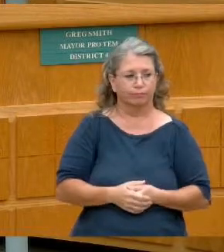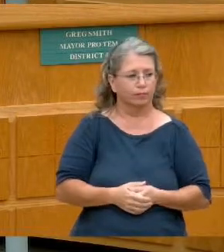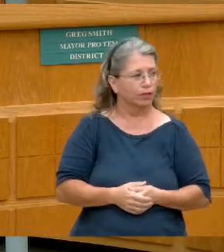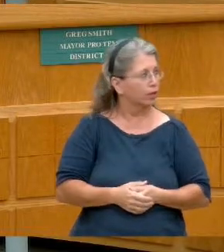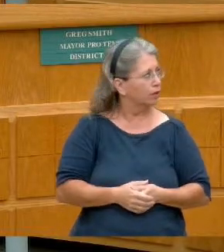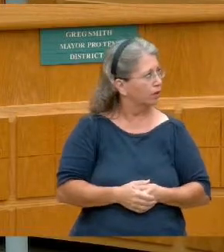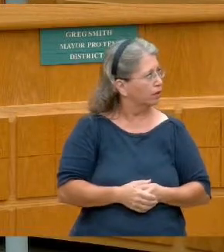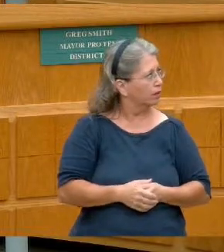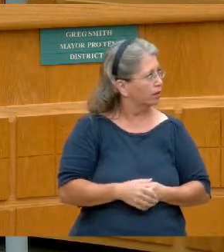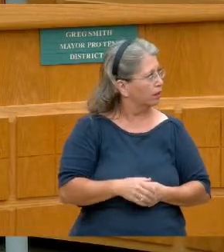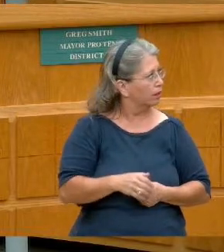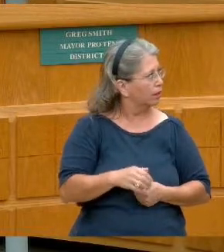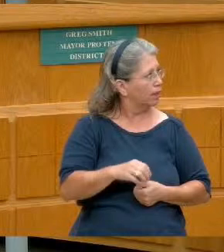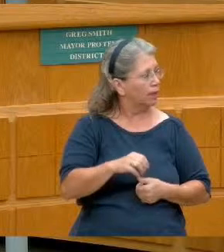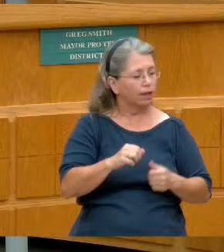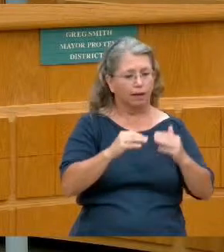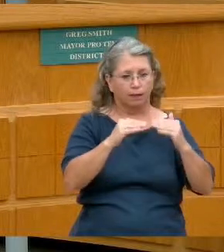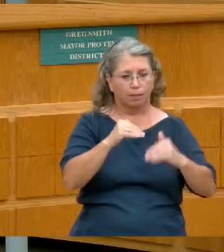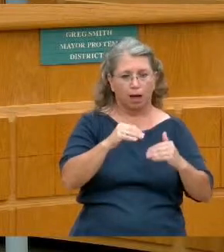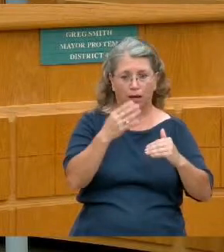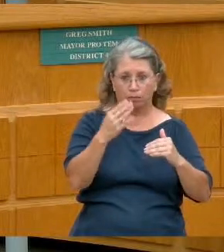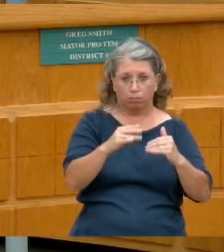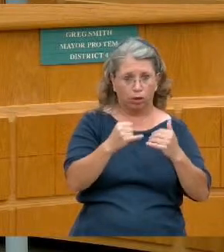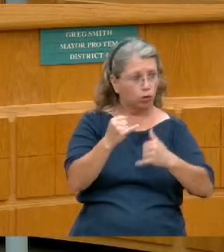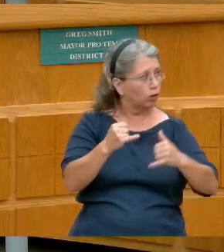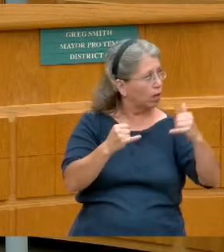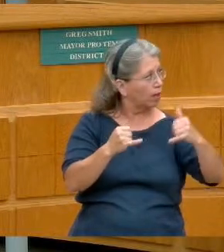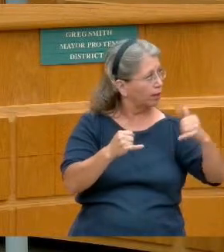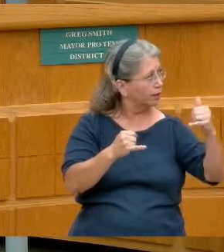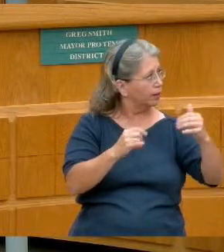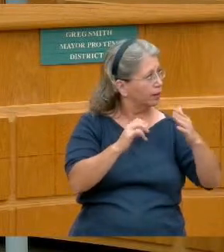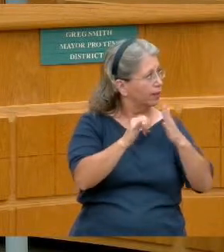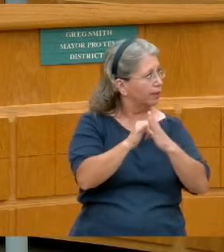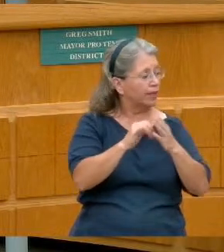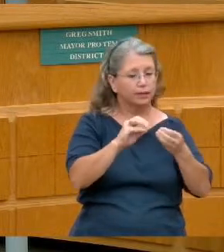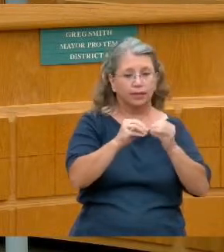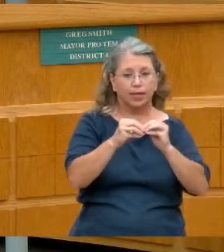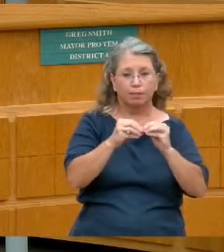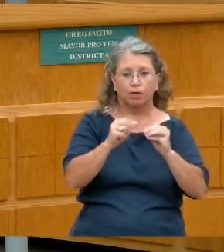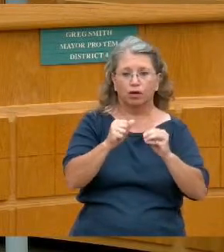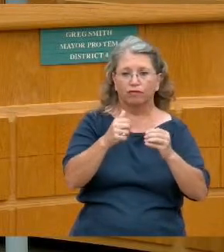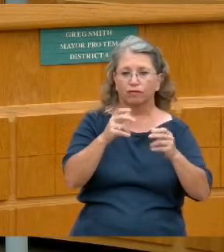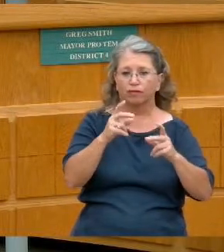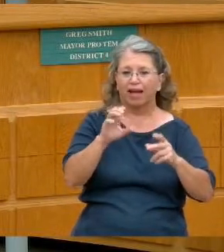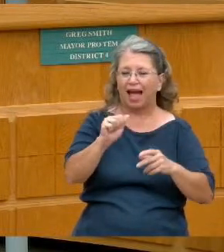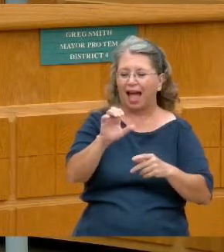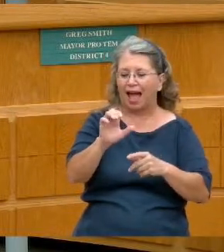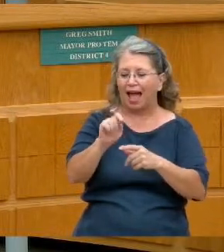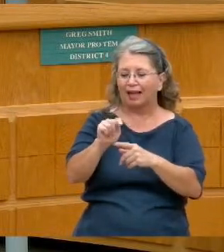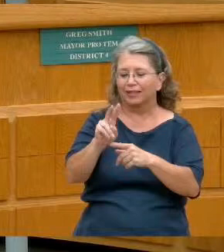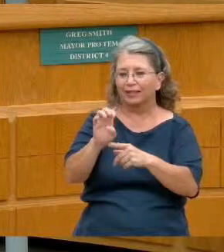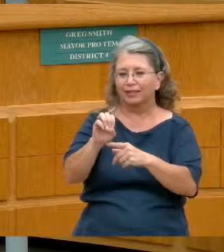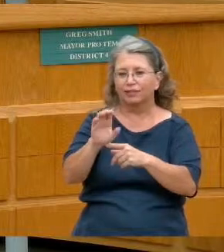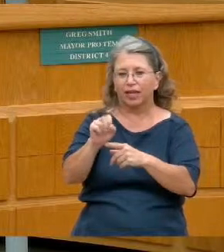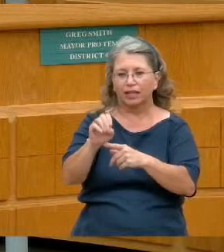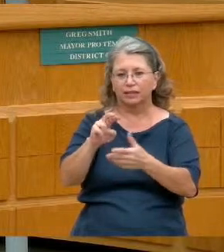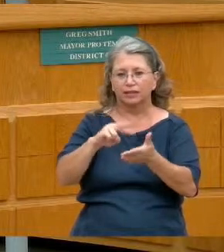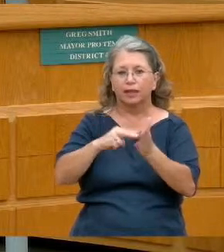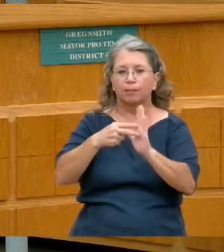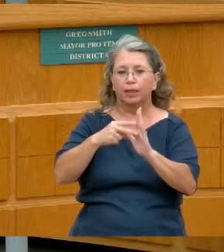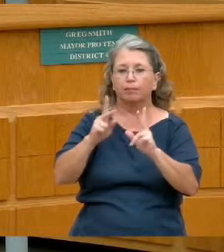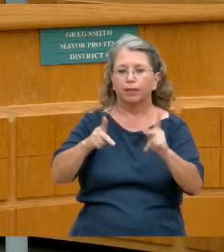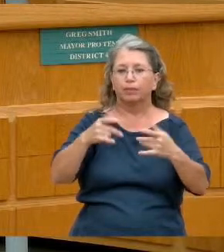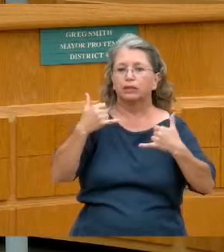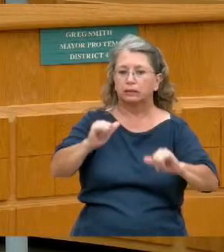line, that's the number of active cases that are estimated. You can see it's gone up and down and up and down. And it's just why you'll hear me say that we're on our